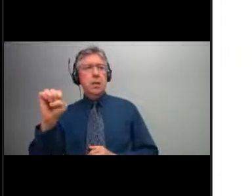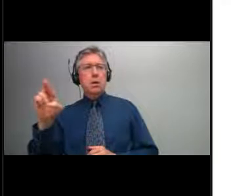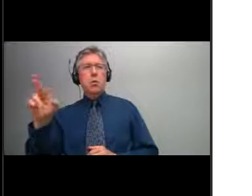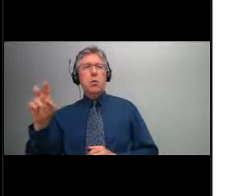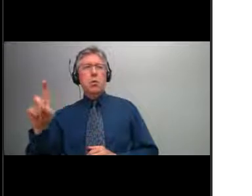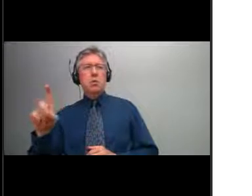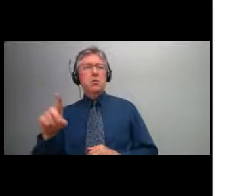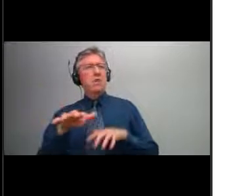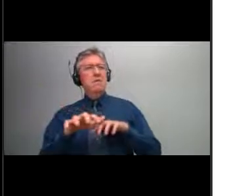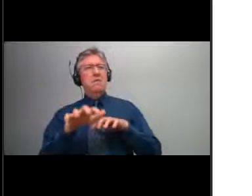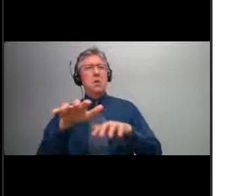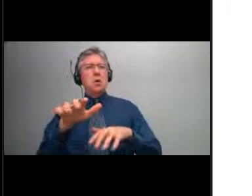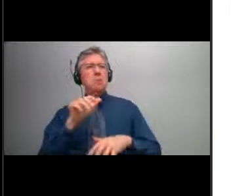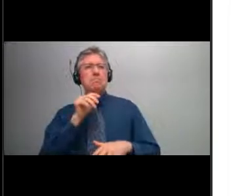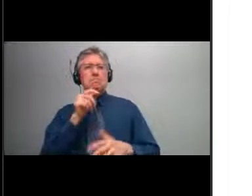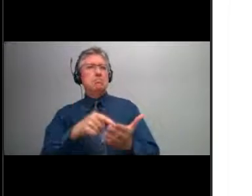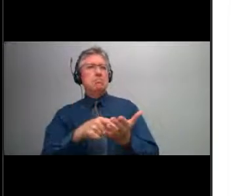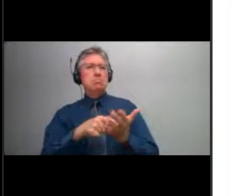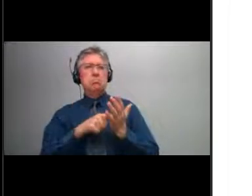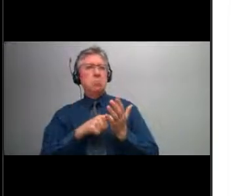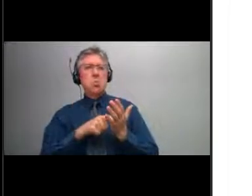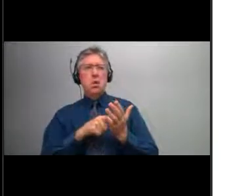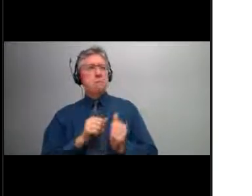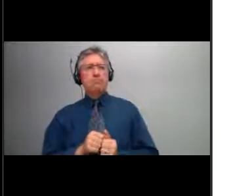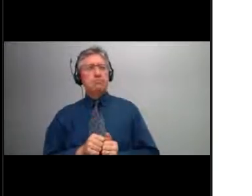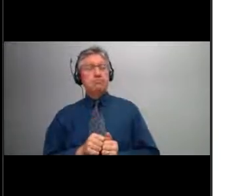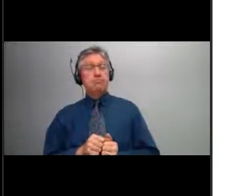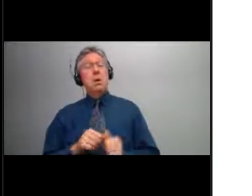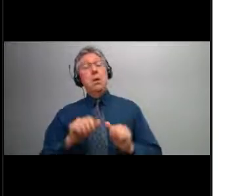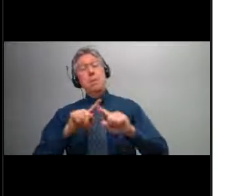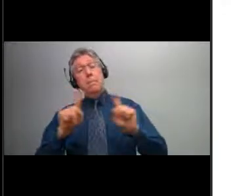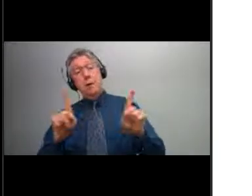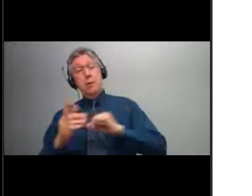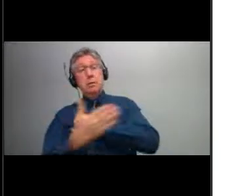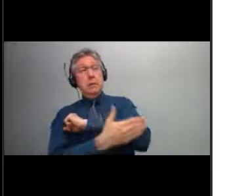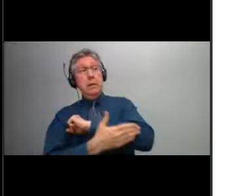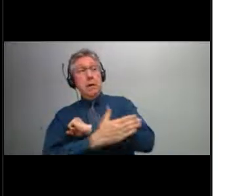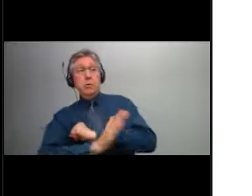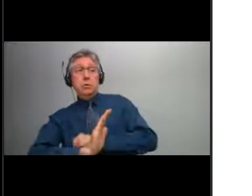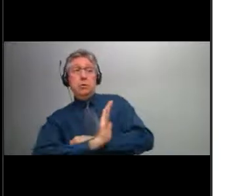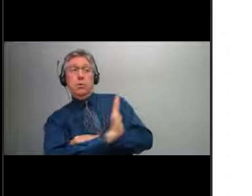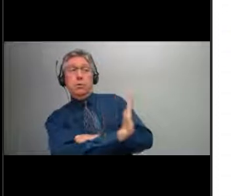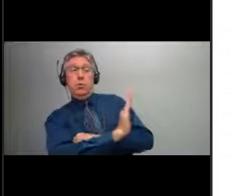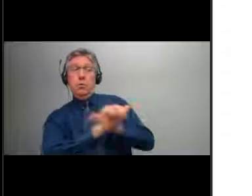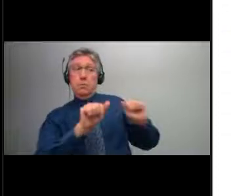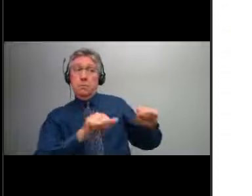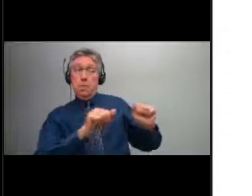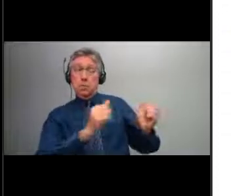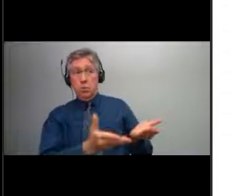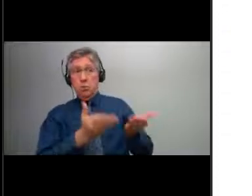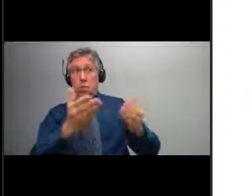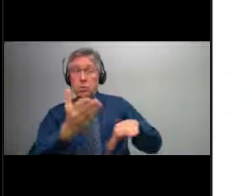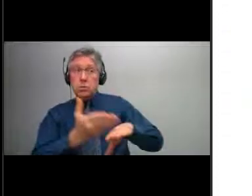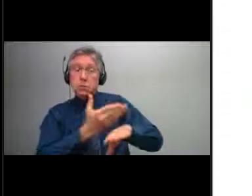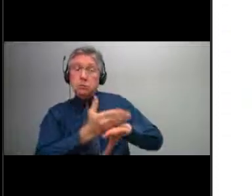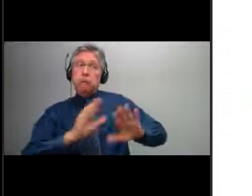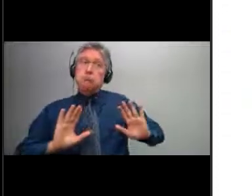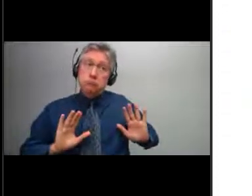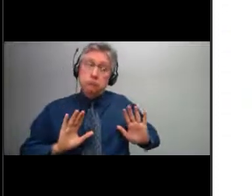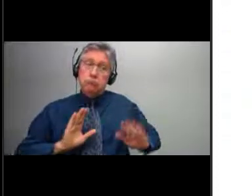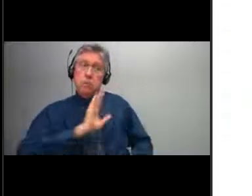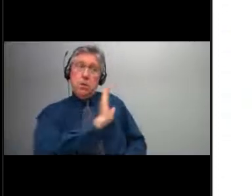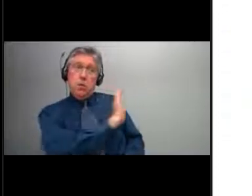a widening is necessary. However, the county may have some proposed improvements on Loisdale. They